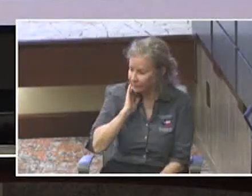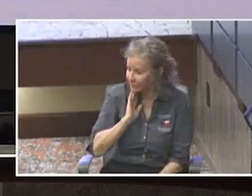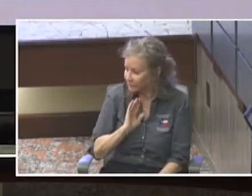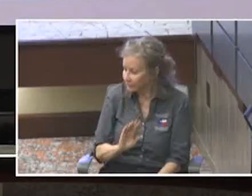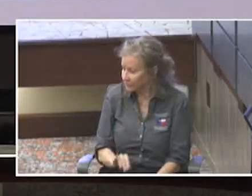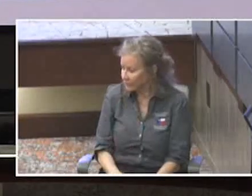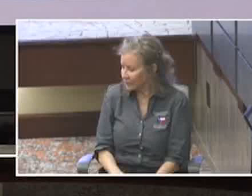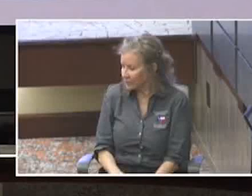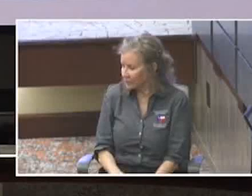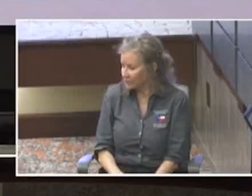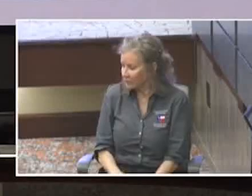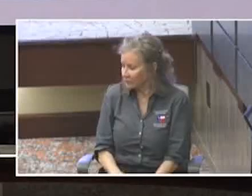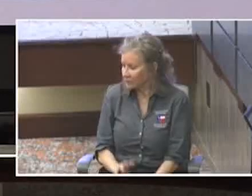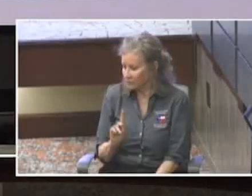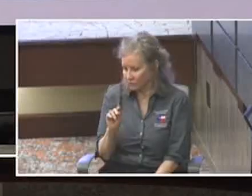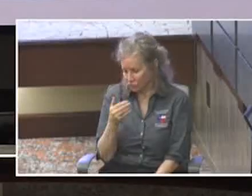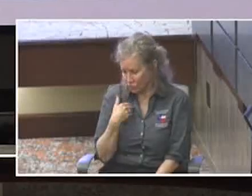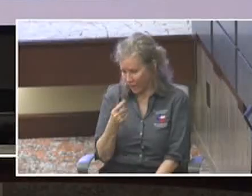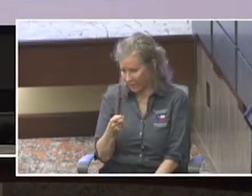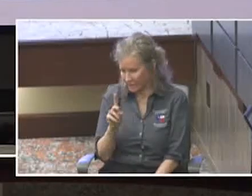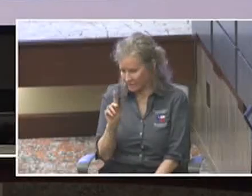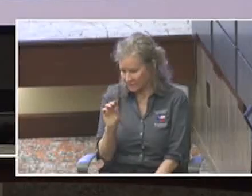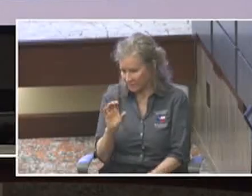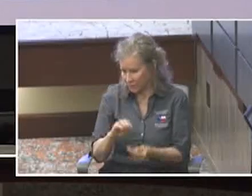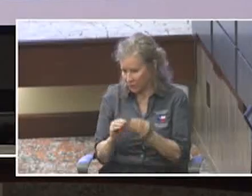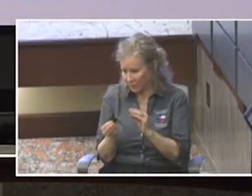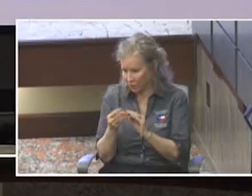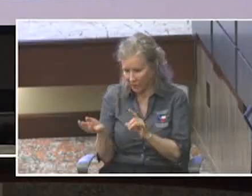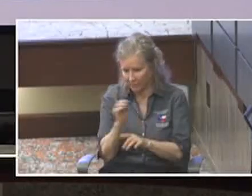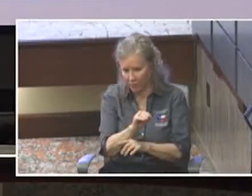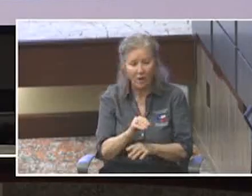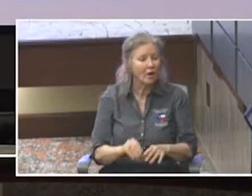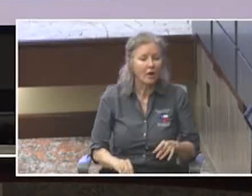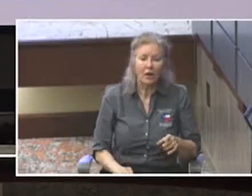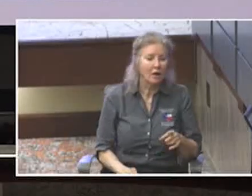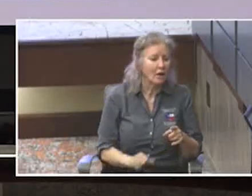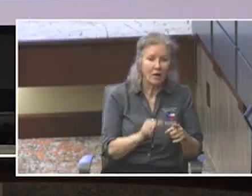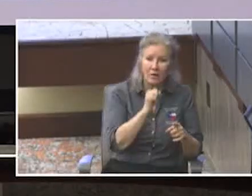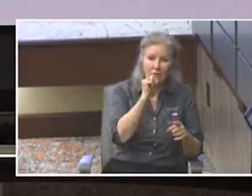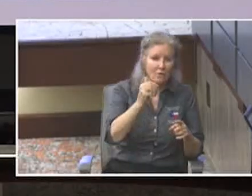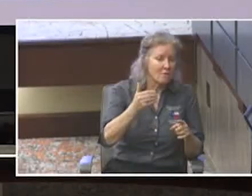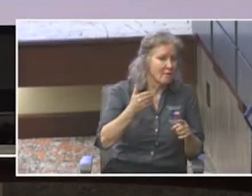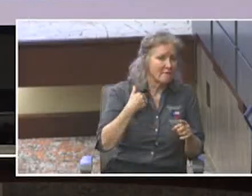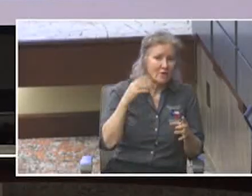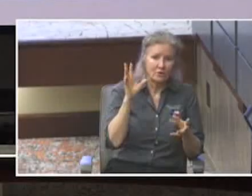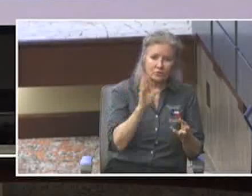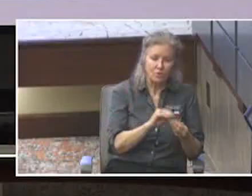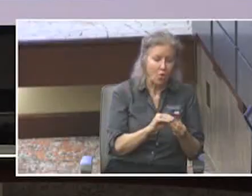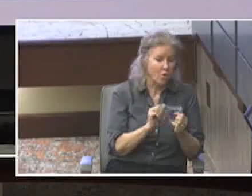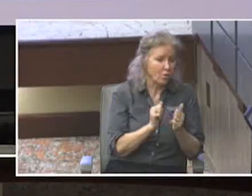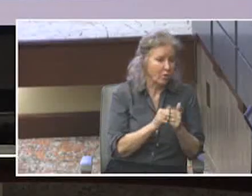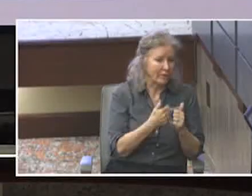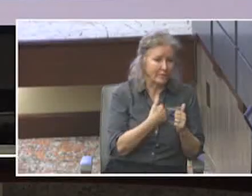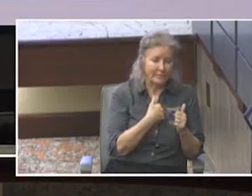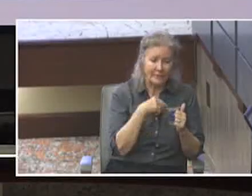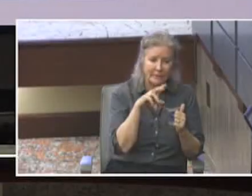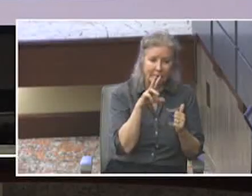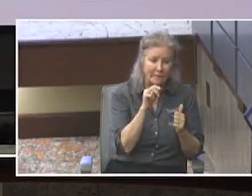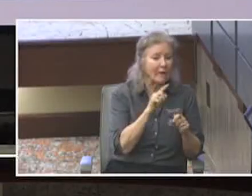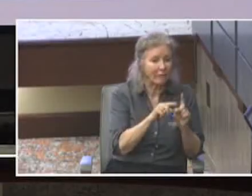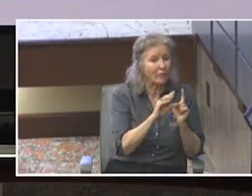you have it, the December number then? We could fill it in? I don't have the total with me. I just have